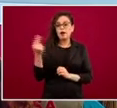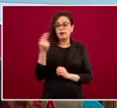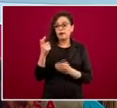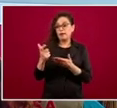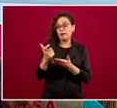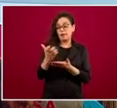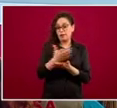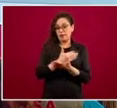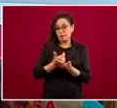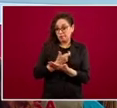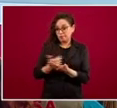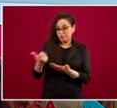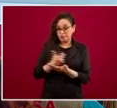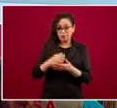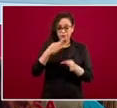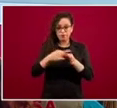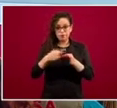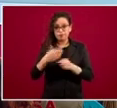If we